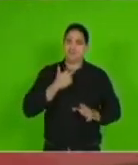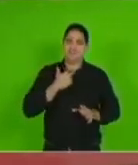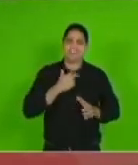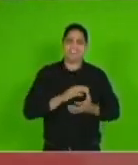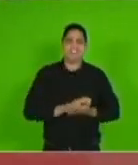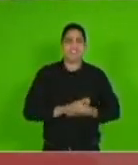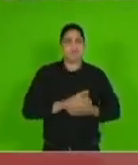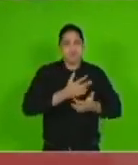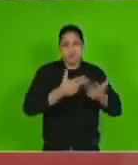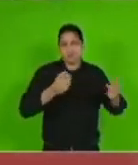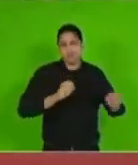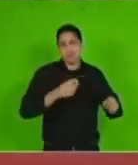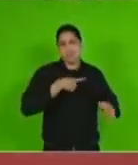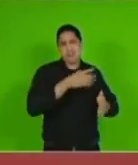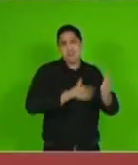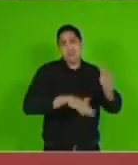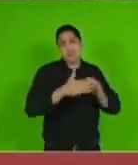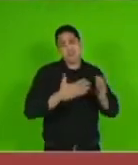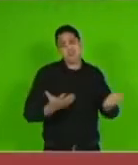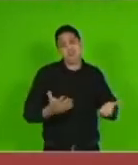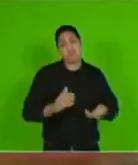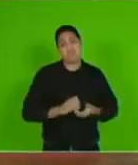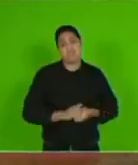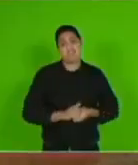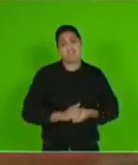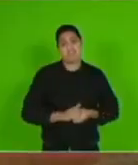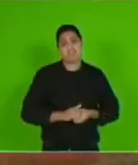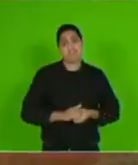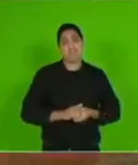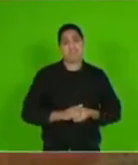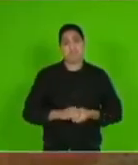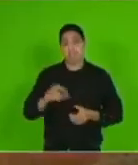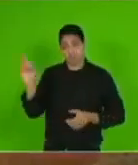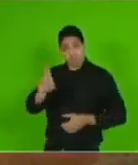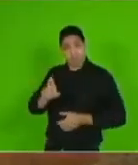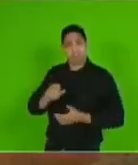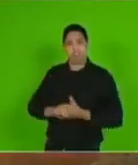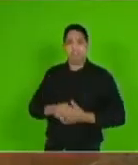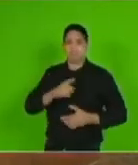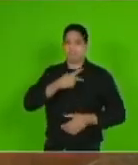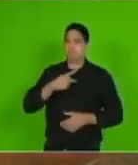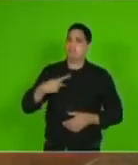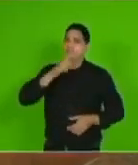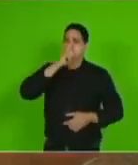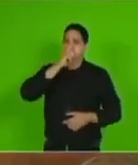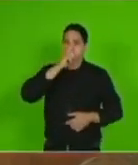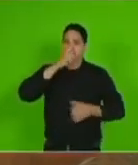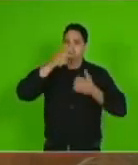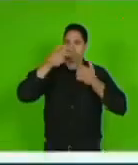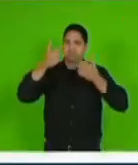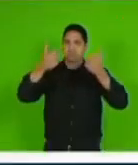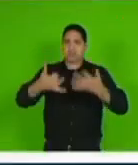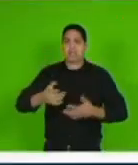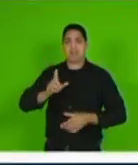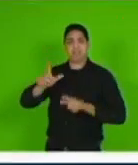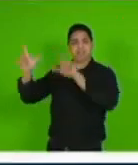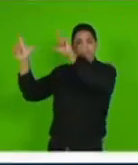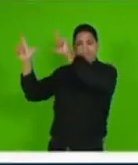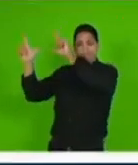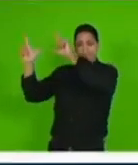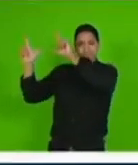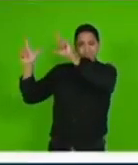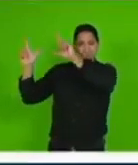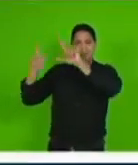But yeah, this night refers to foolish people. They walk around in the night. They're the people of the